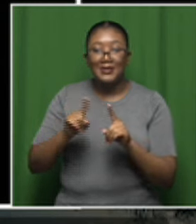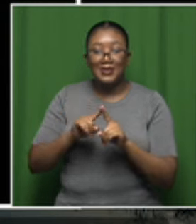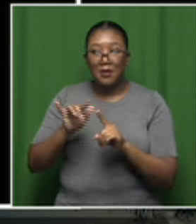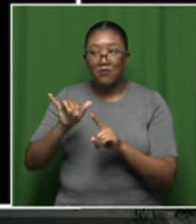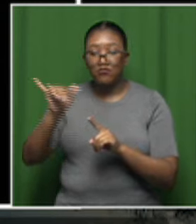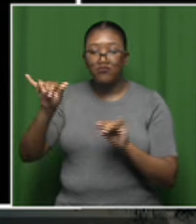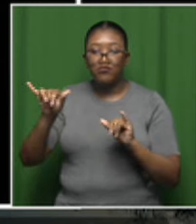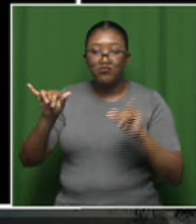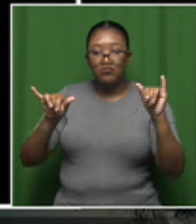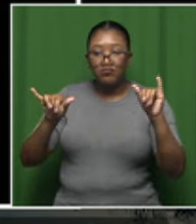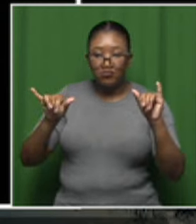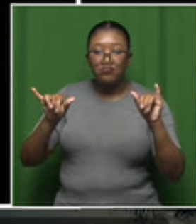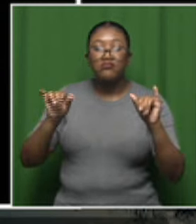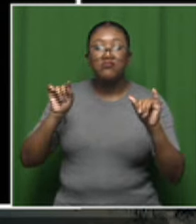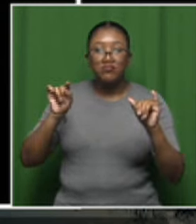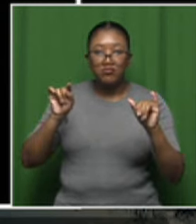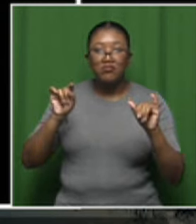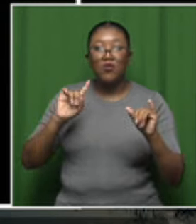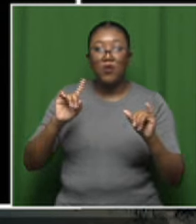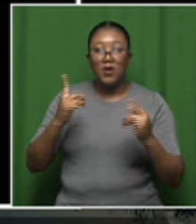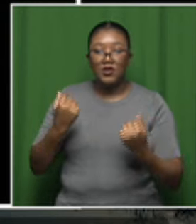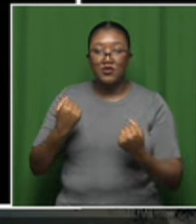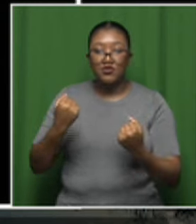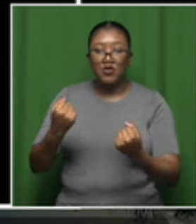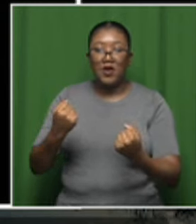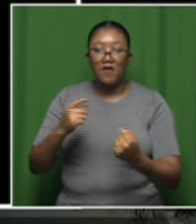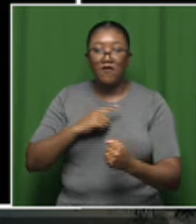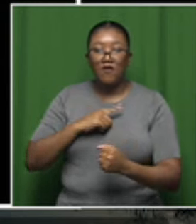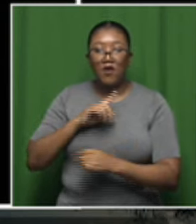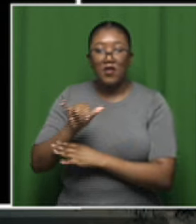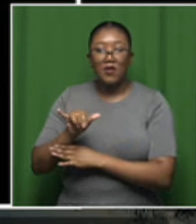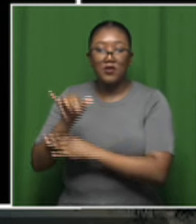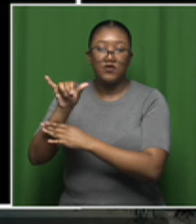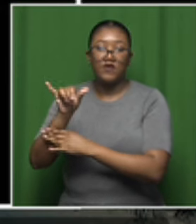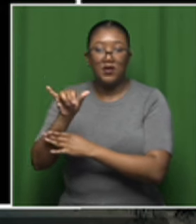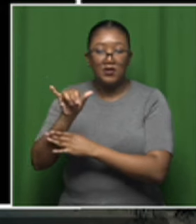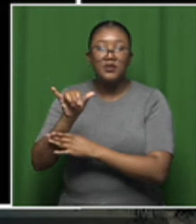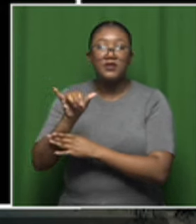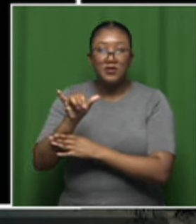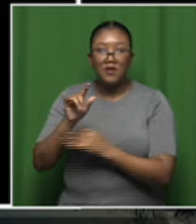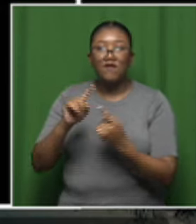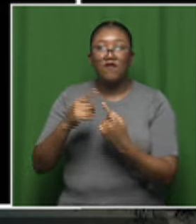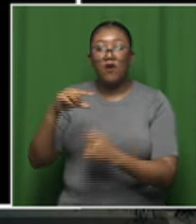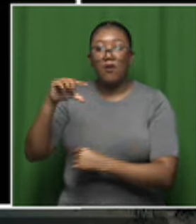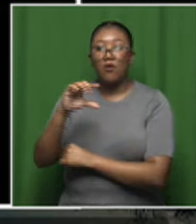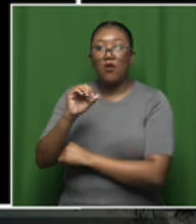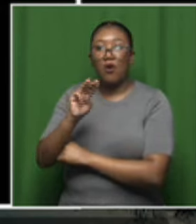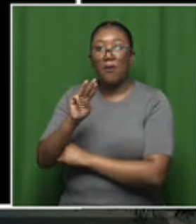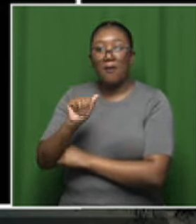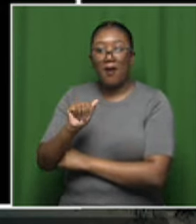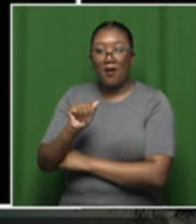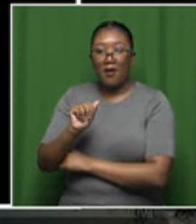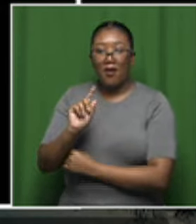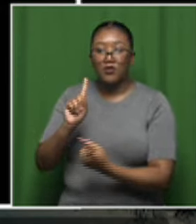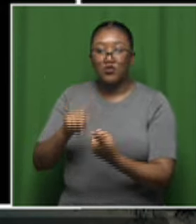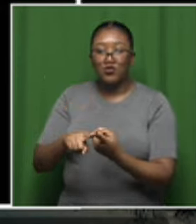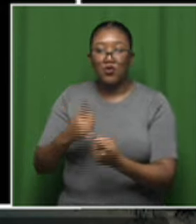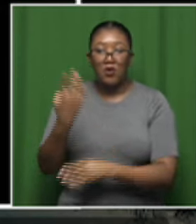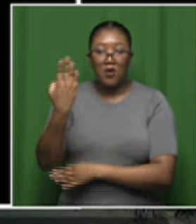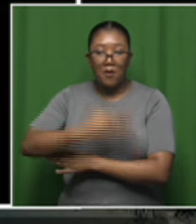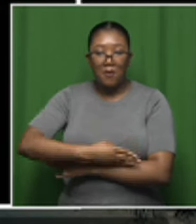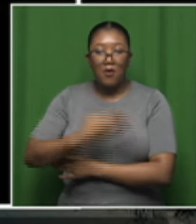transported, not flown, because the airport is not in use, transported from Goma and through the border